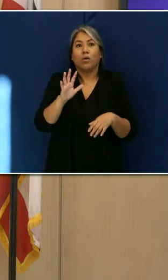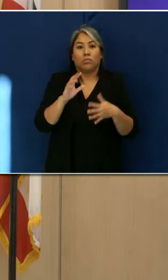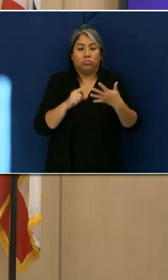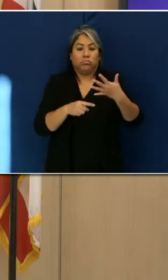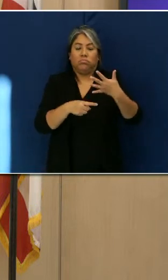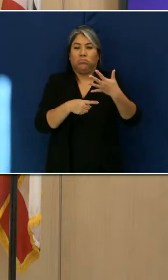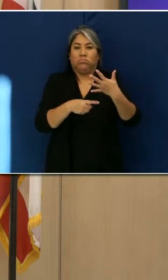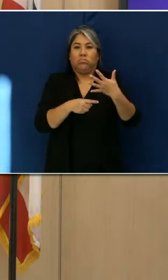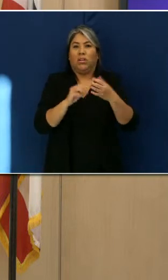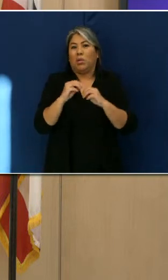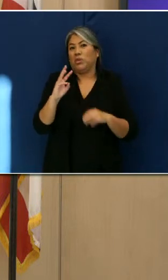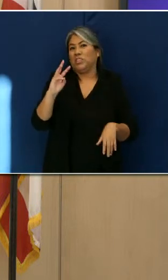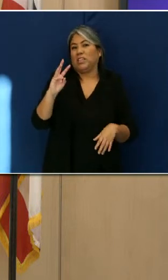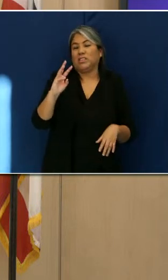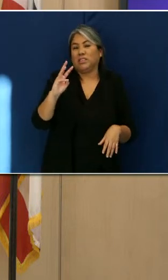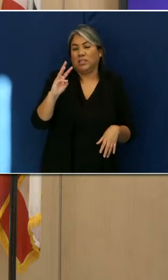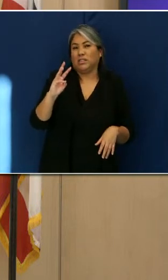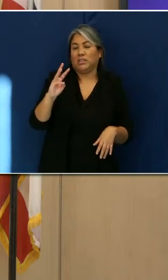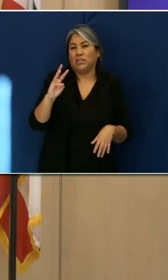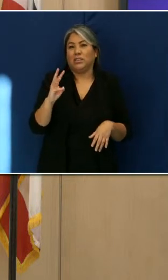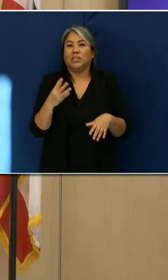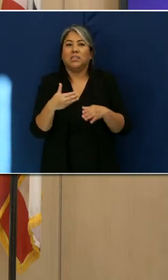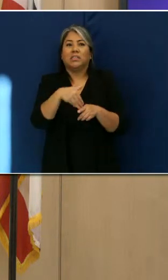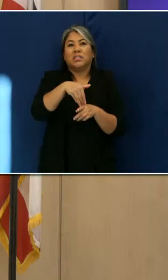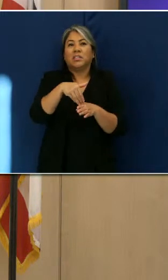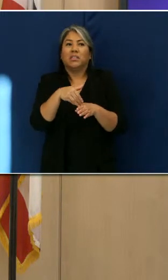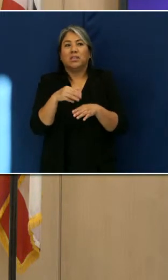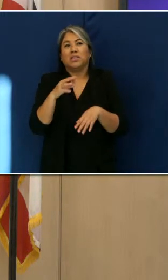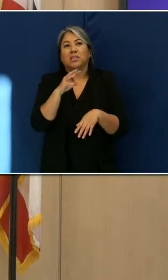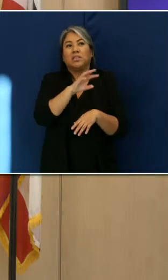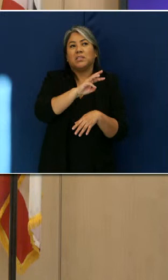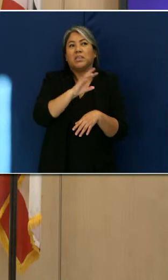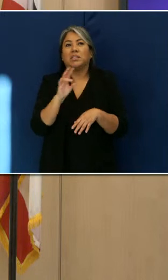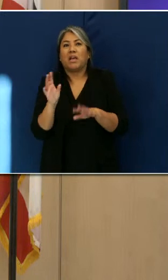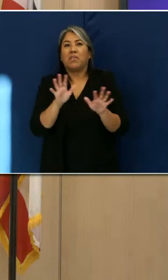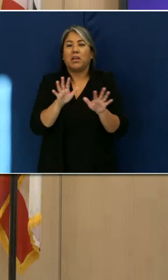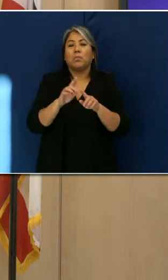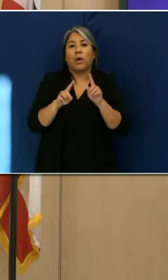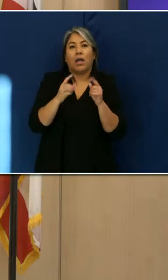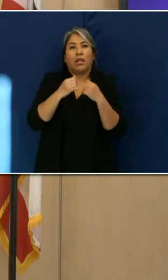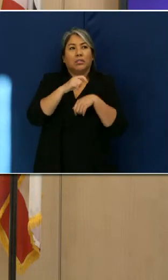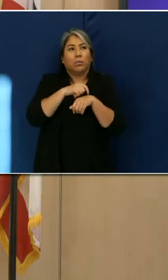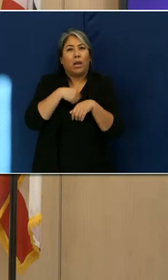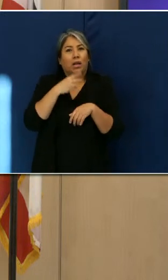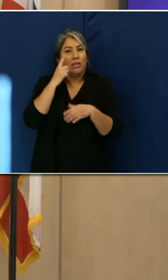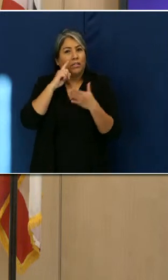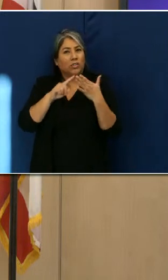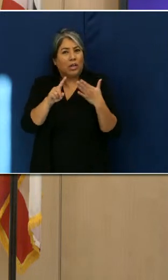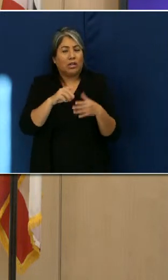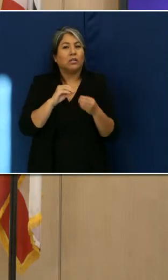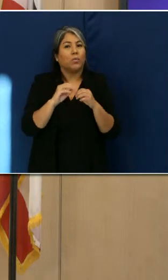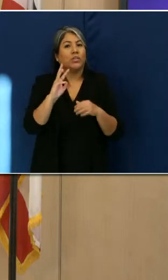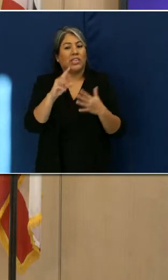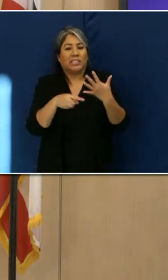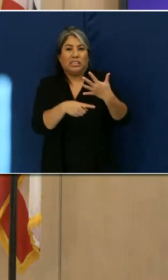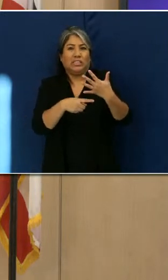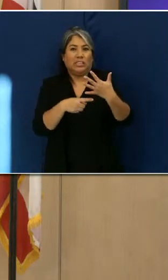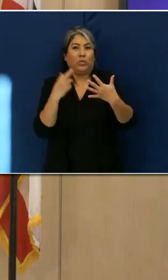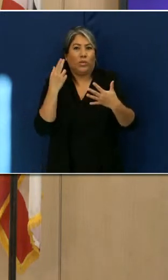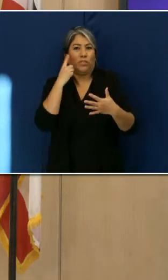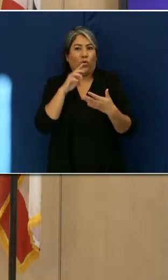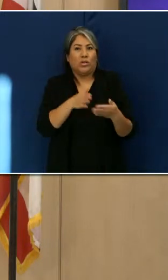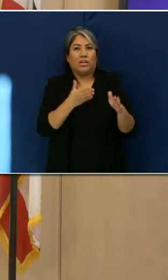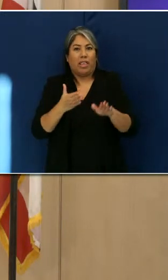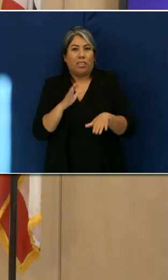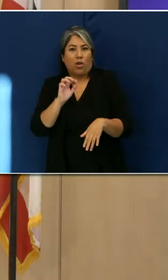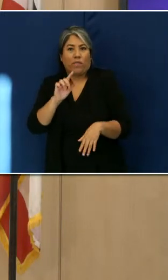6. It has been vacillating between number 6 and 7, but last we looked, again, number 6. Thank you, Dr.